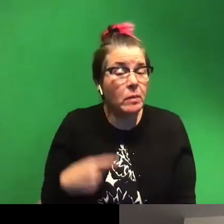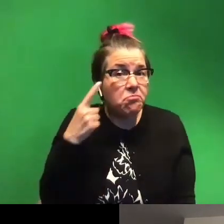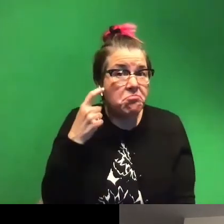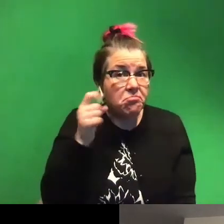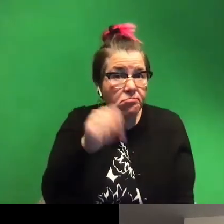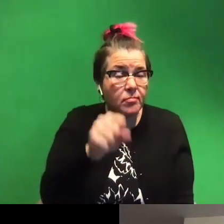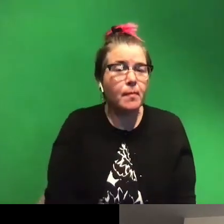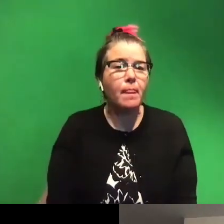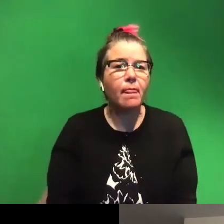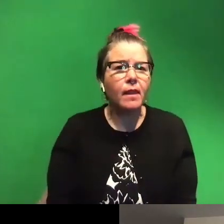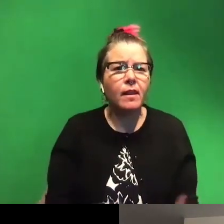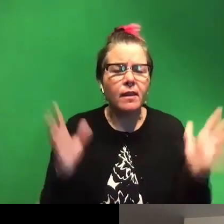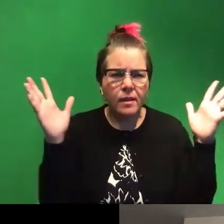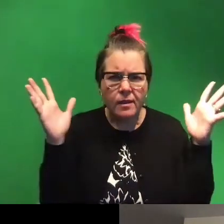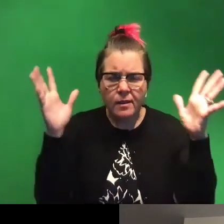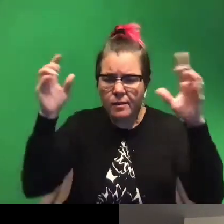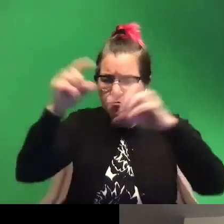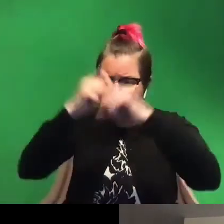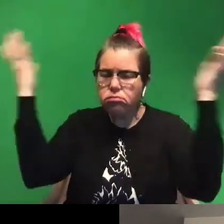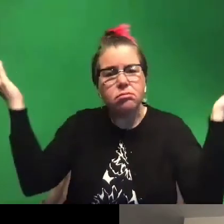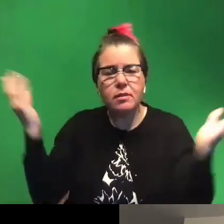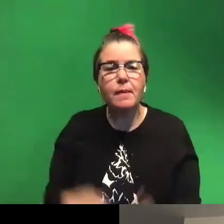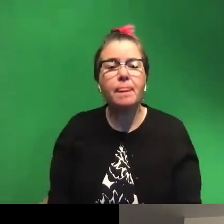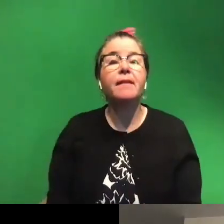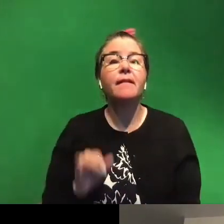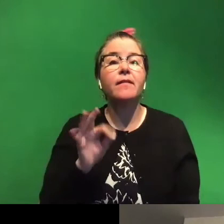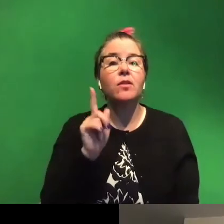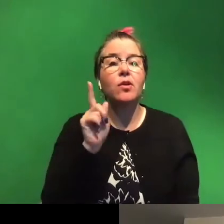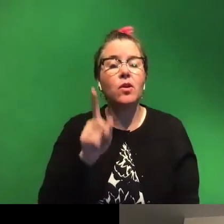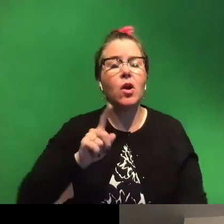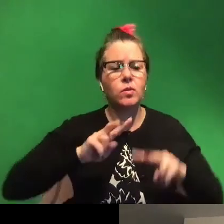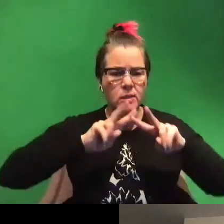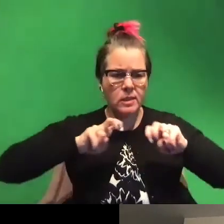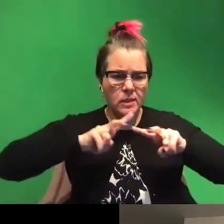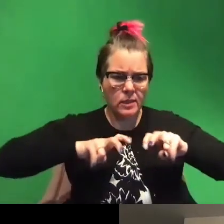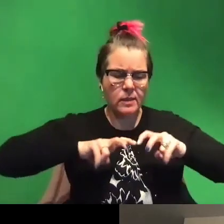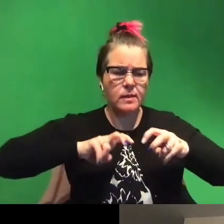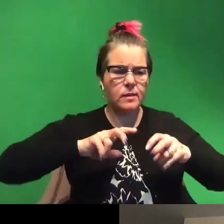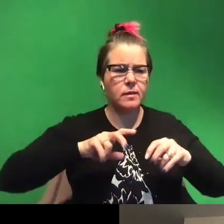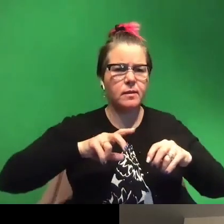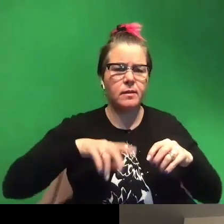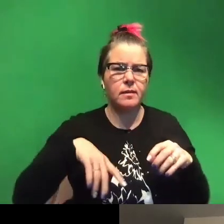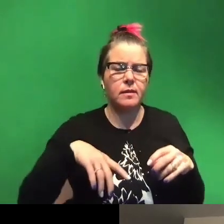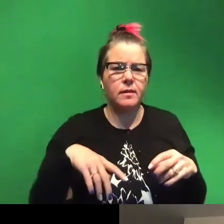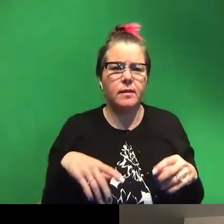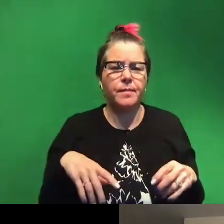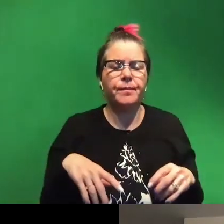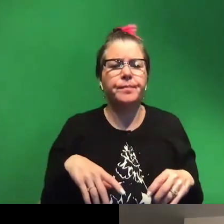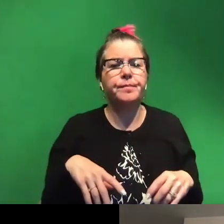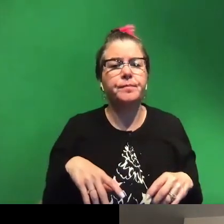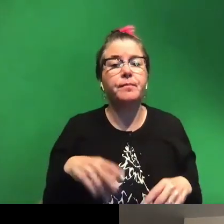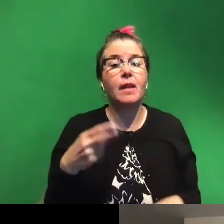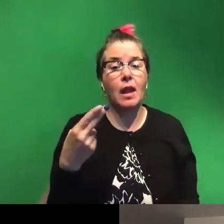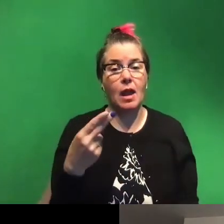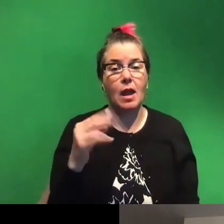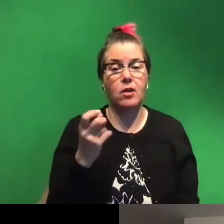I mean, wild. it is wild because like, if you go to the root of the problem, it's like, okay, hydrogen,